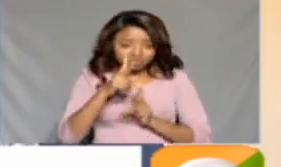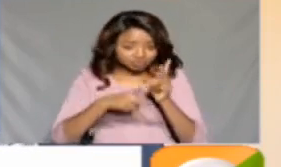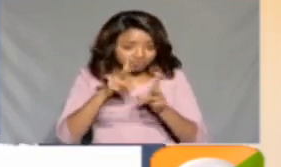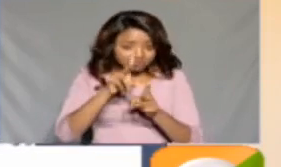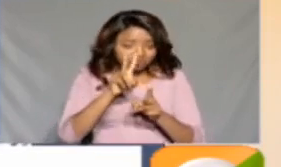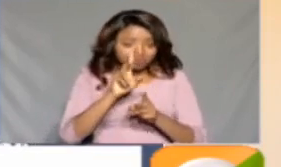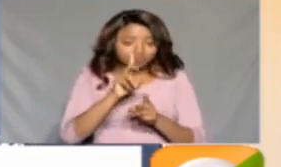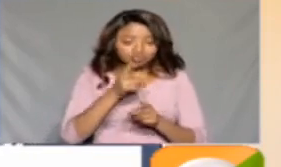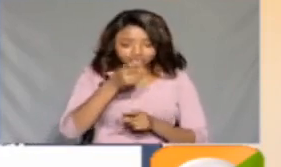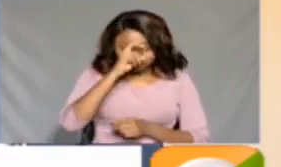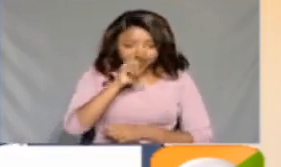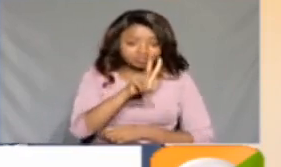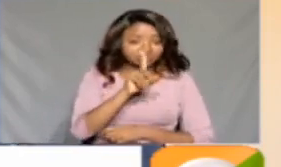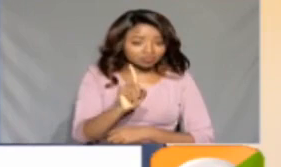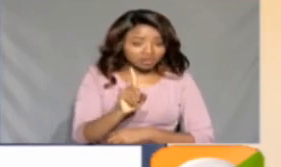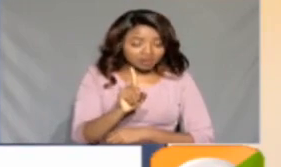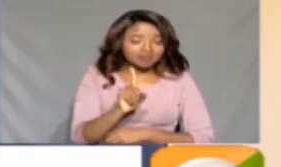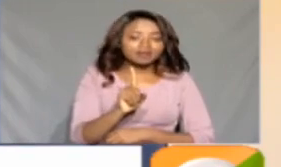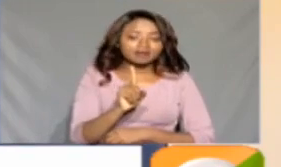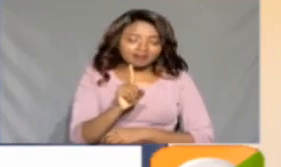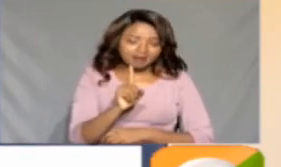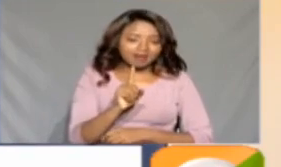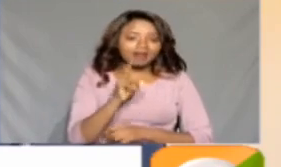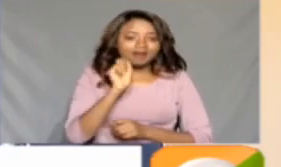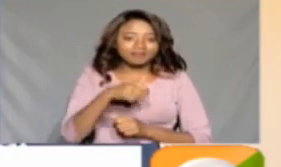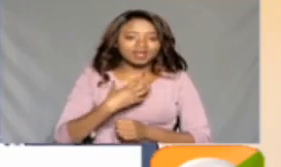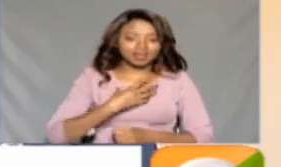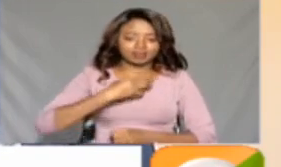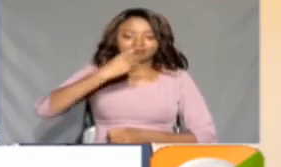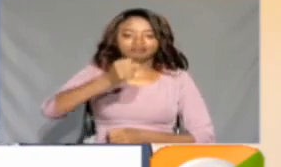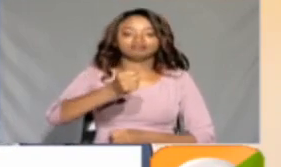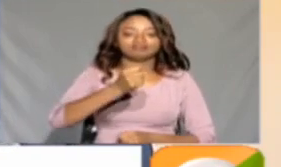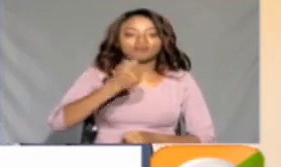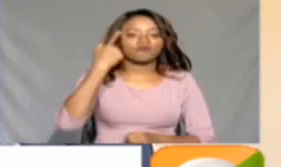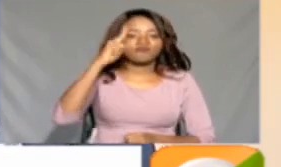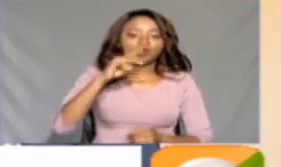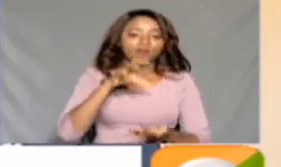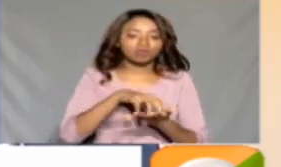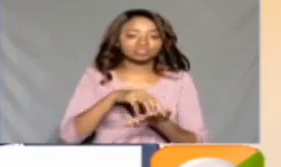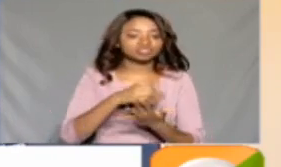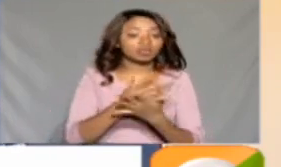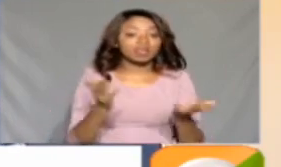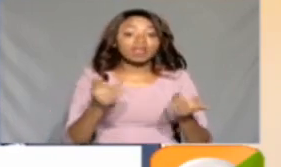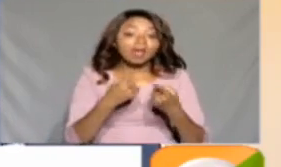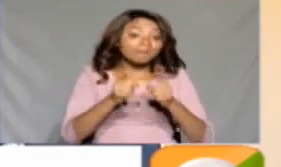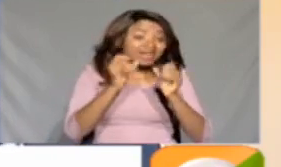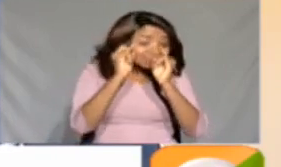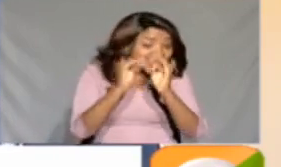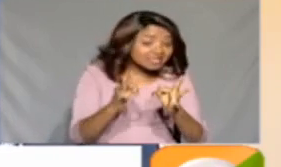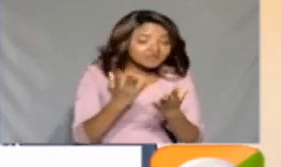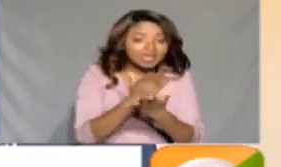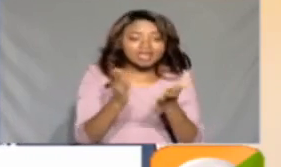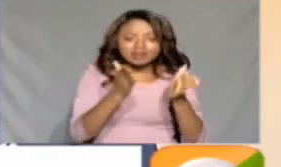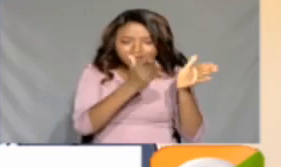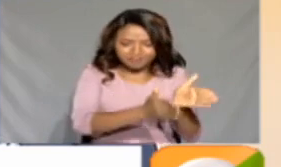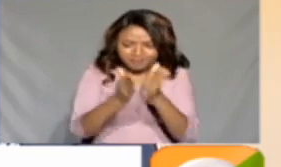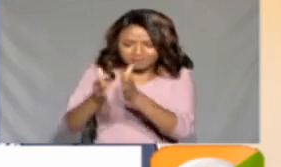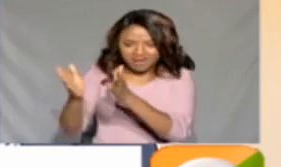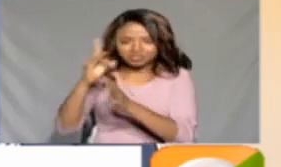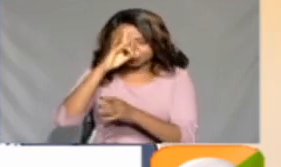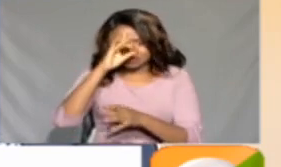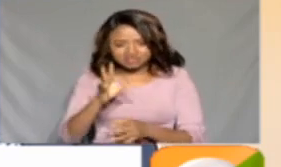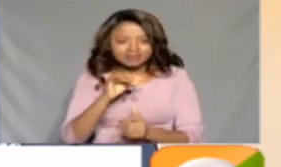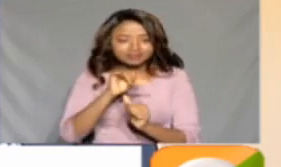knows that the election still will be 2022. Mm-hmm. If any of us is serious about any political